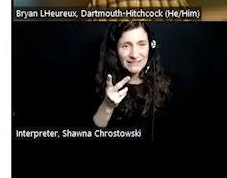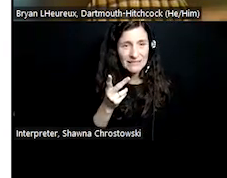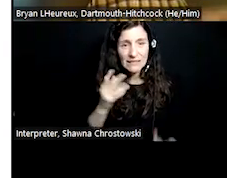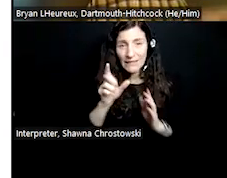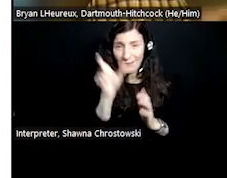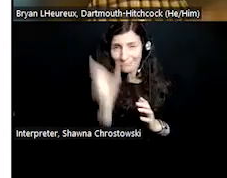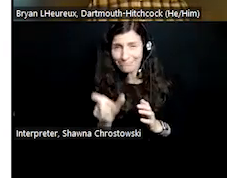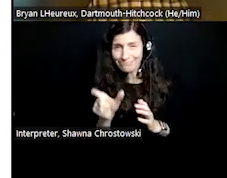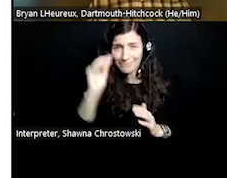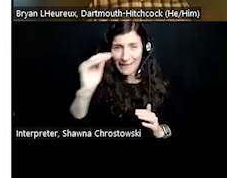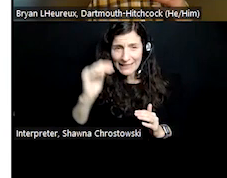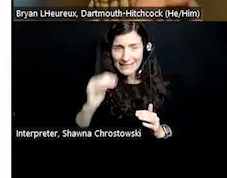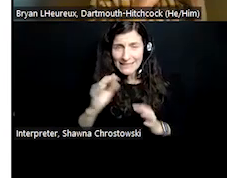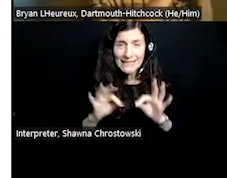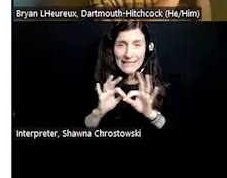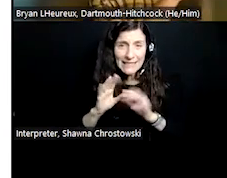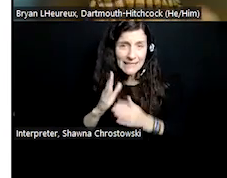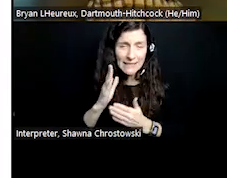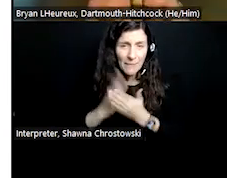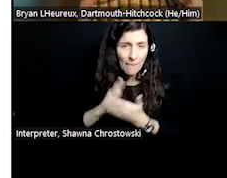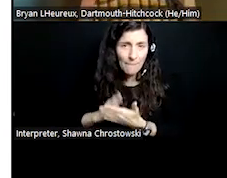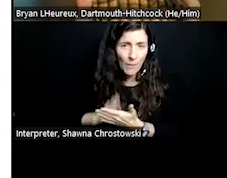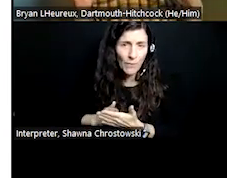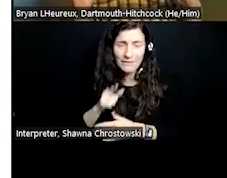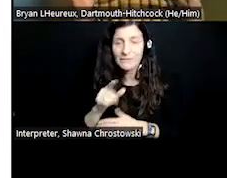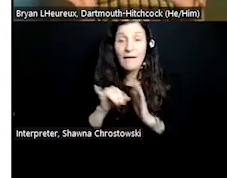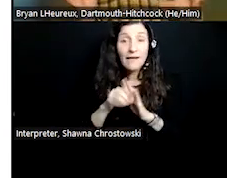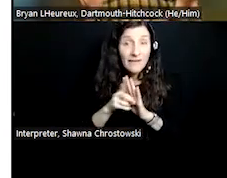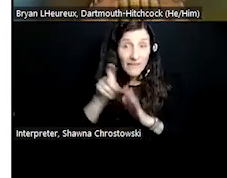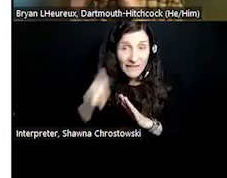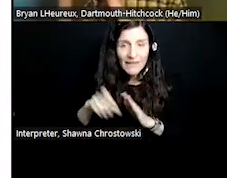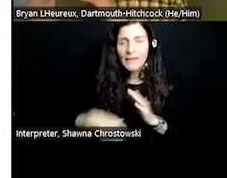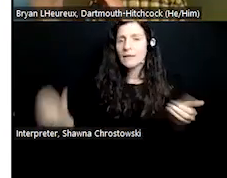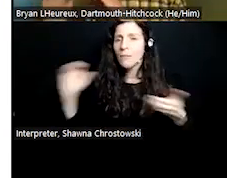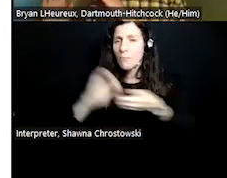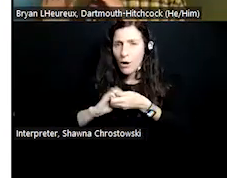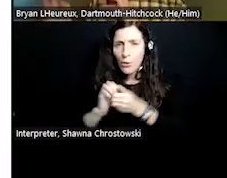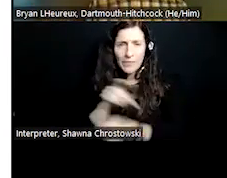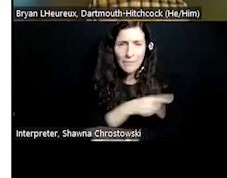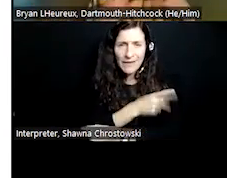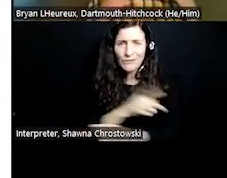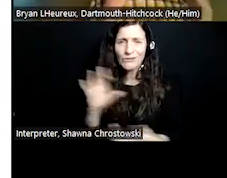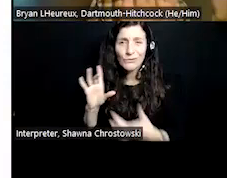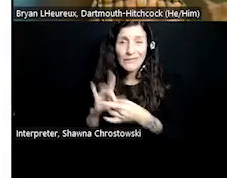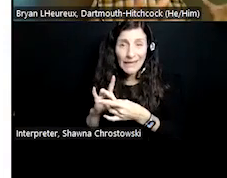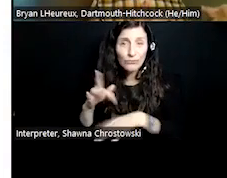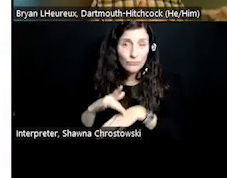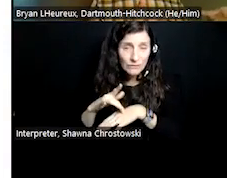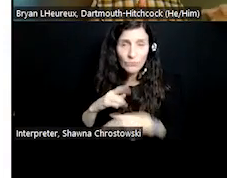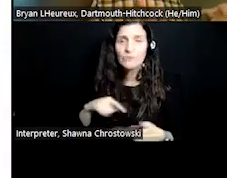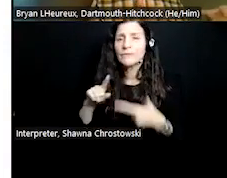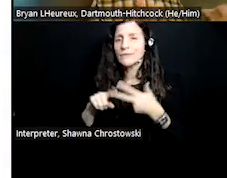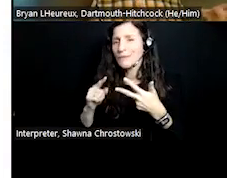key components of it. Really, it's identifying the need, partnering with the patient to connect to resources,